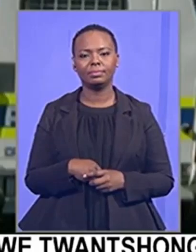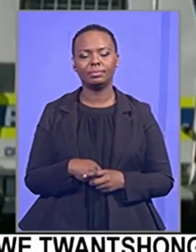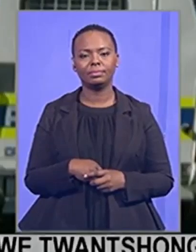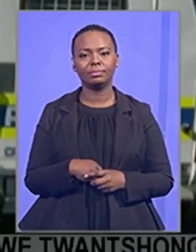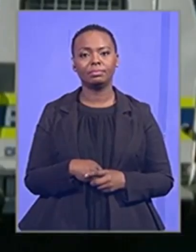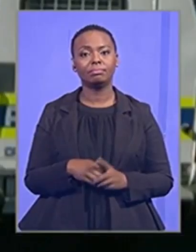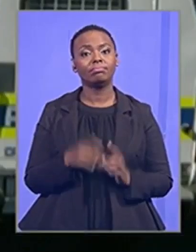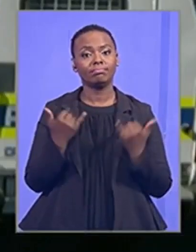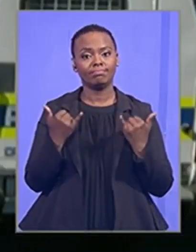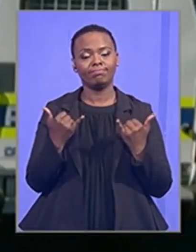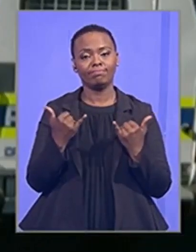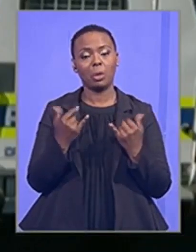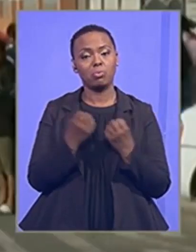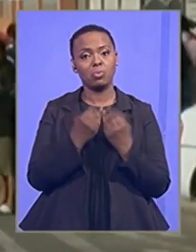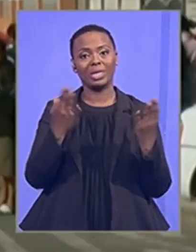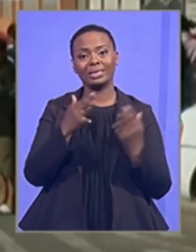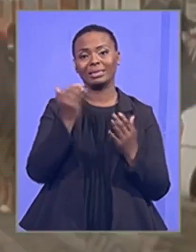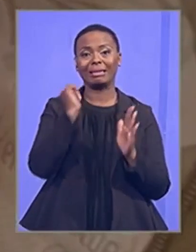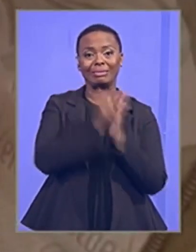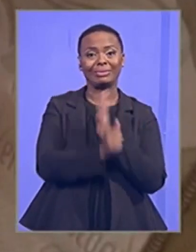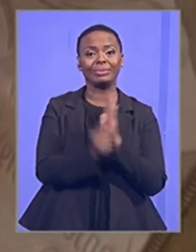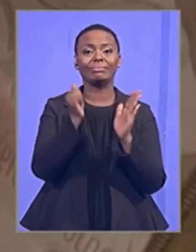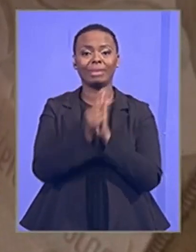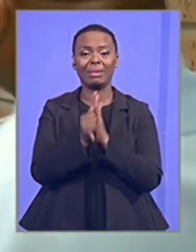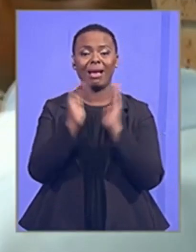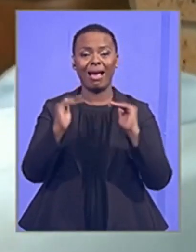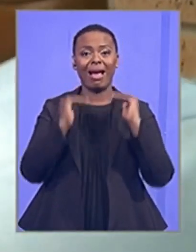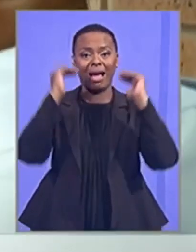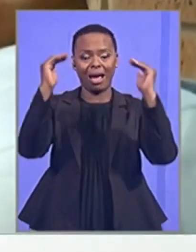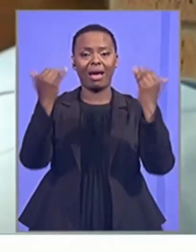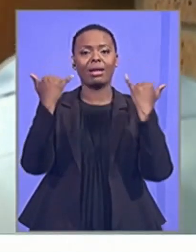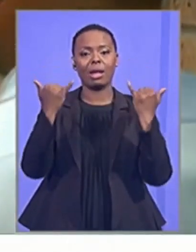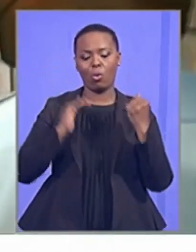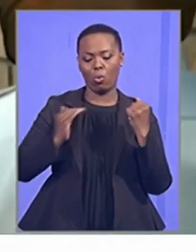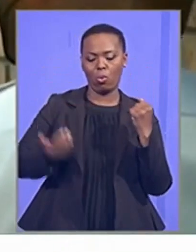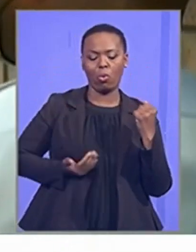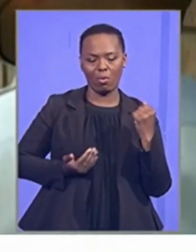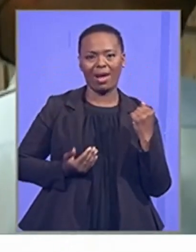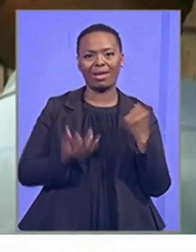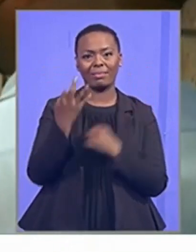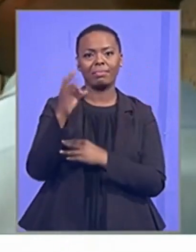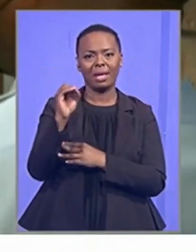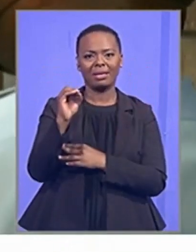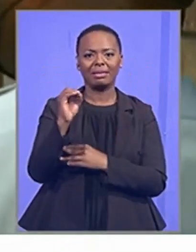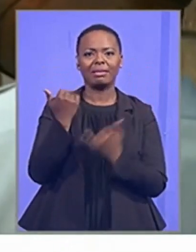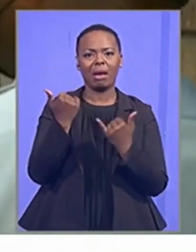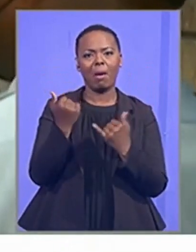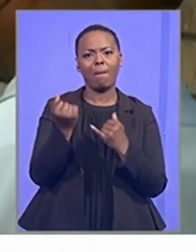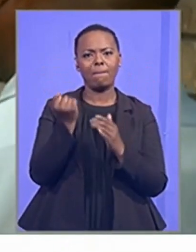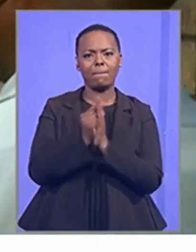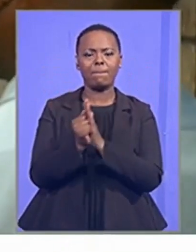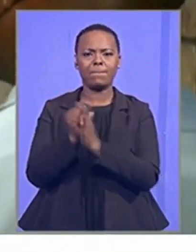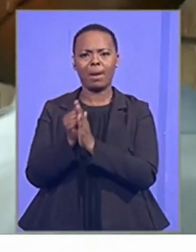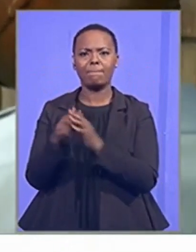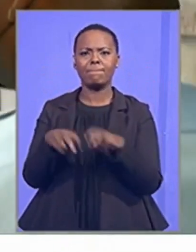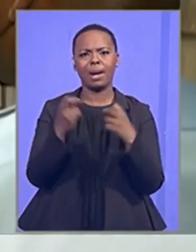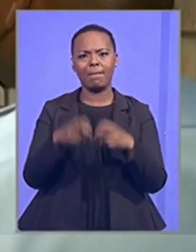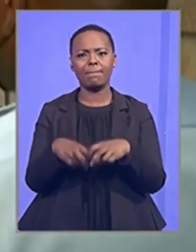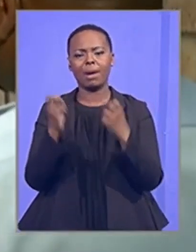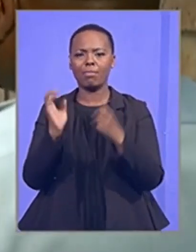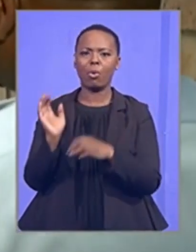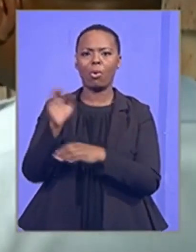Go nnile le tlhatlogo ya dipalopalo tsa dipolao, basadi ba feta dikete le 13 ba ketekilwe fa dikgetse tsa petelelo di feta